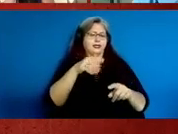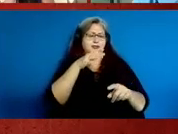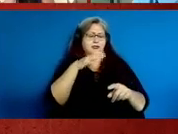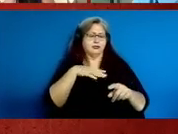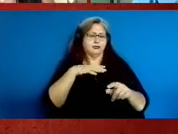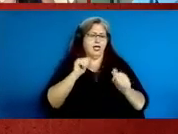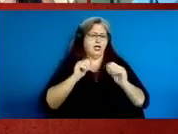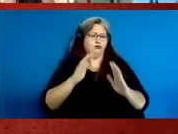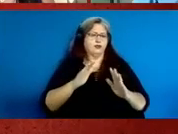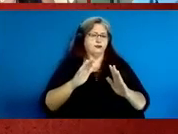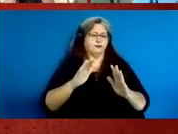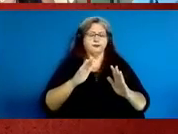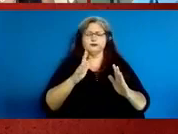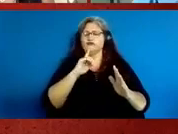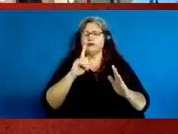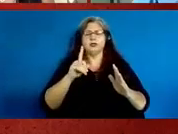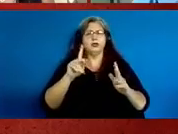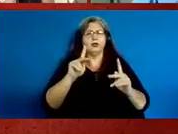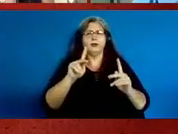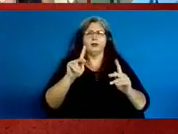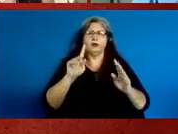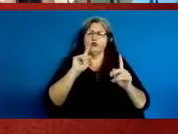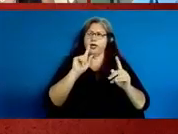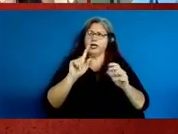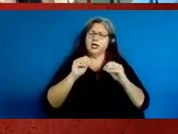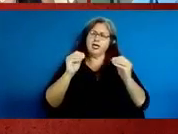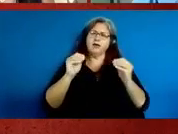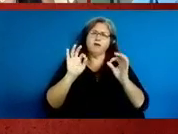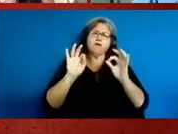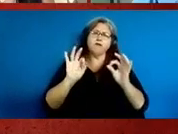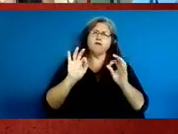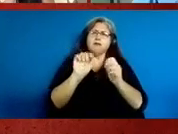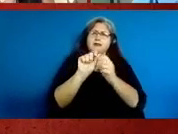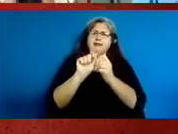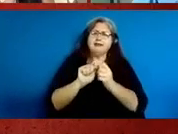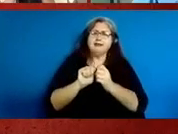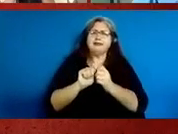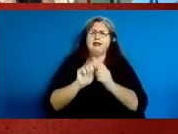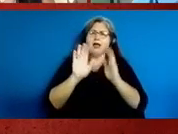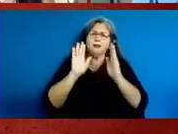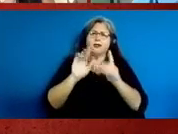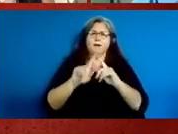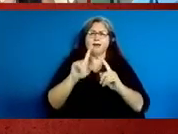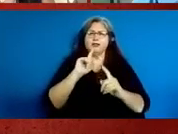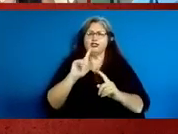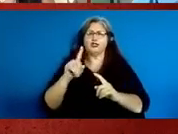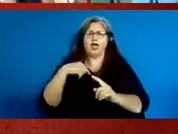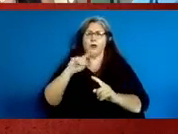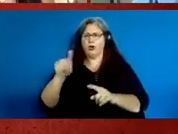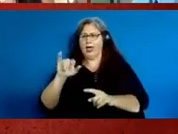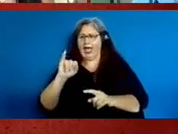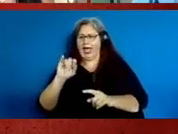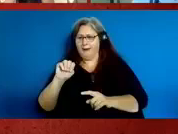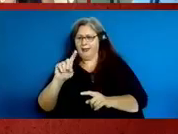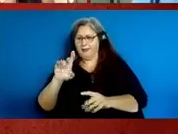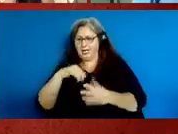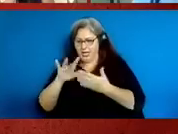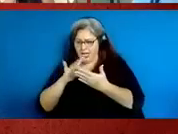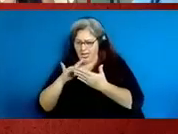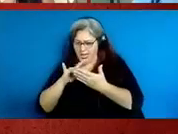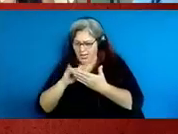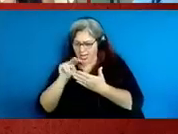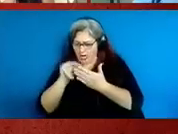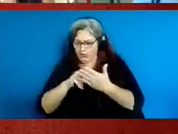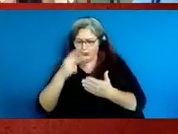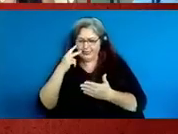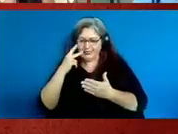And there was so much attention to detail. I can't remember the name of that movie, but I'm sure I'm going to go into IMDb now and stalk